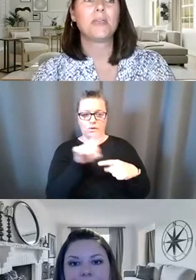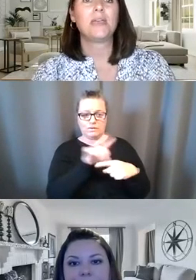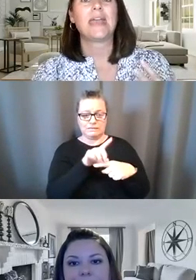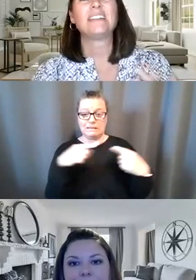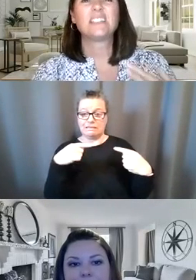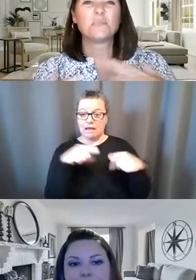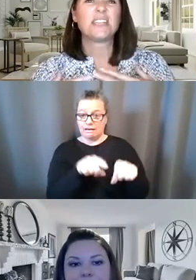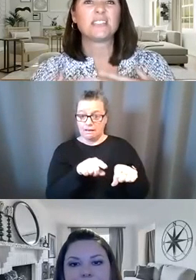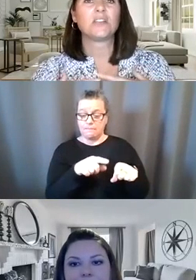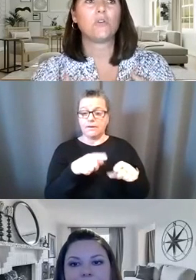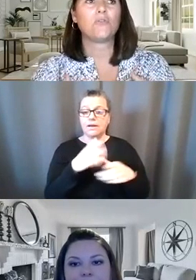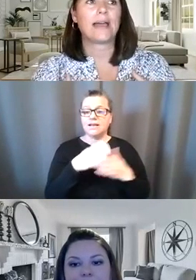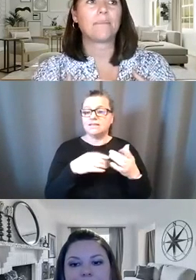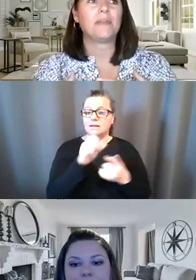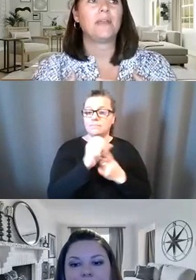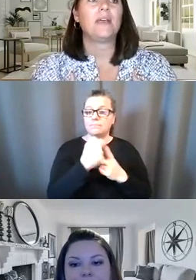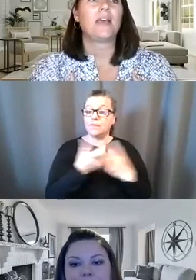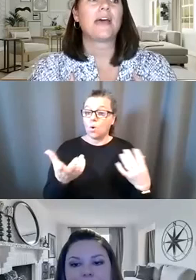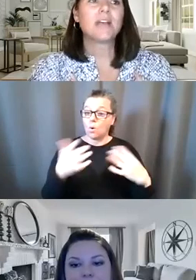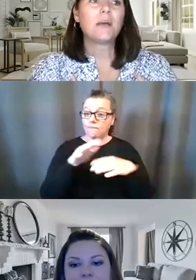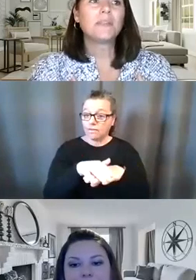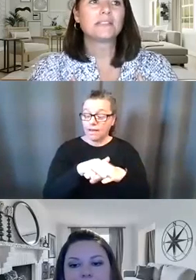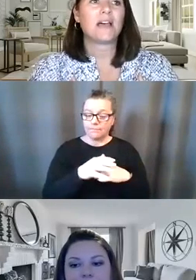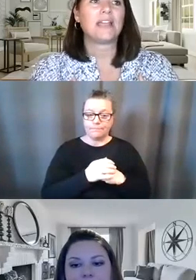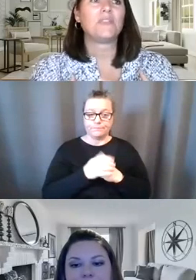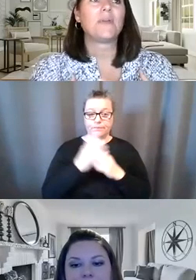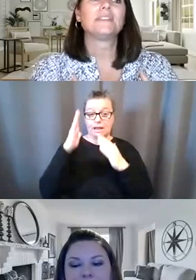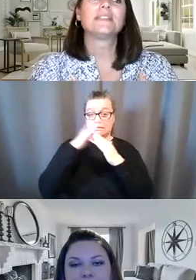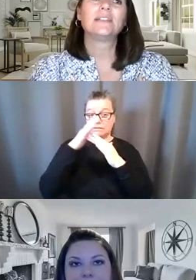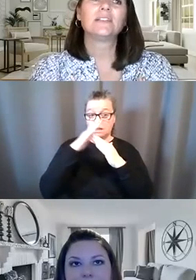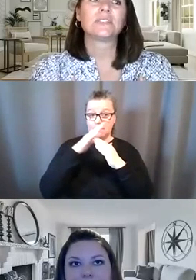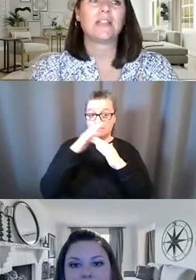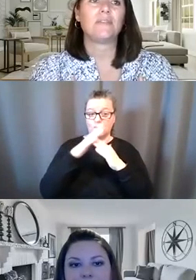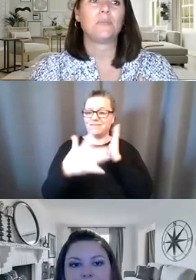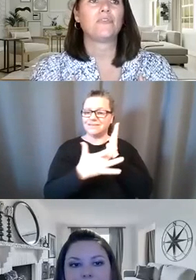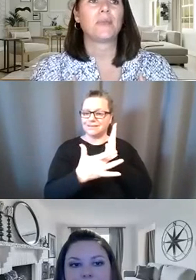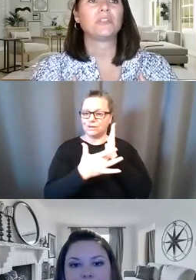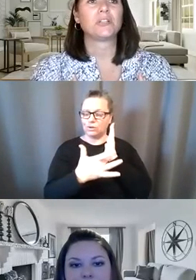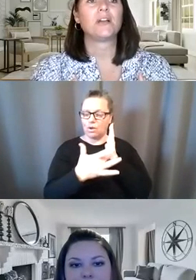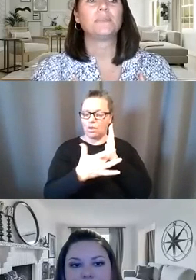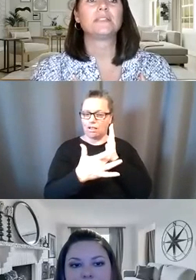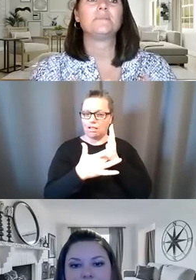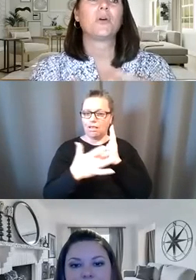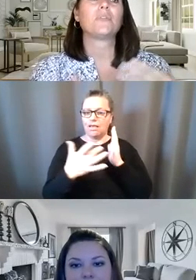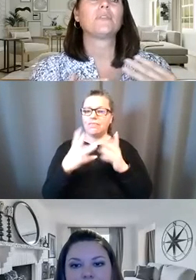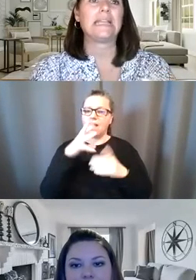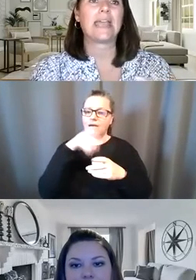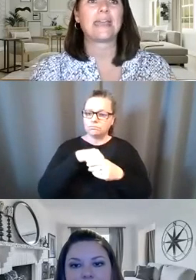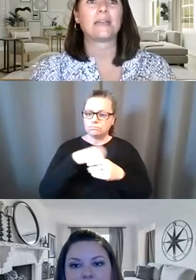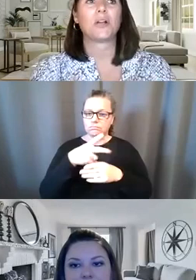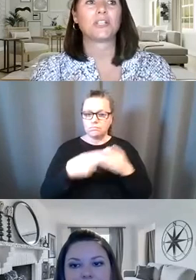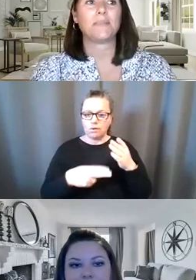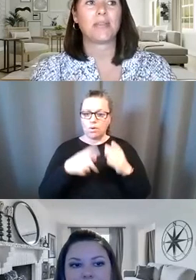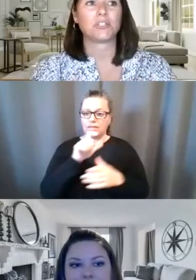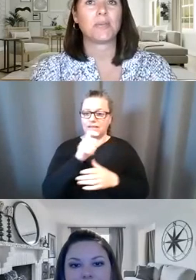up and in some cases overlap. At the top of the slide, you have the technical side of improvement, which encompasses both lean